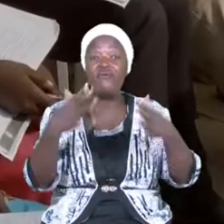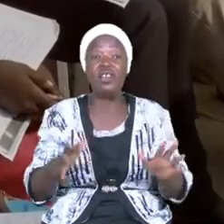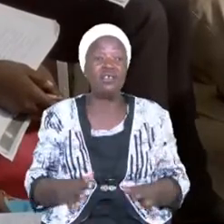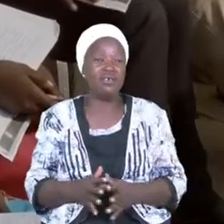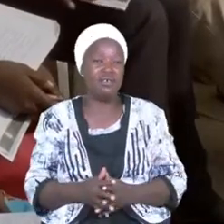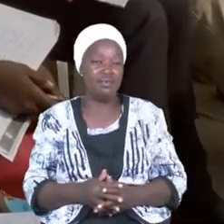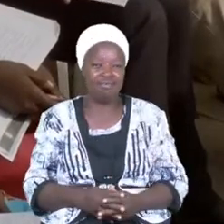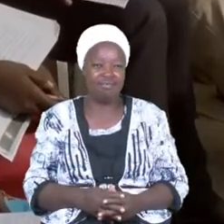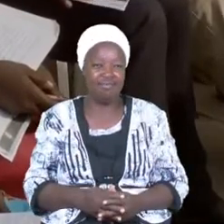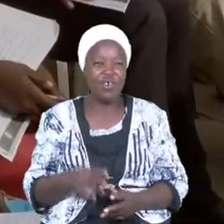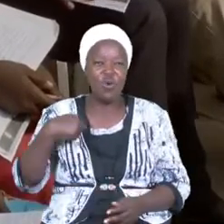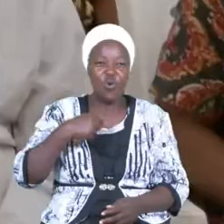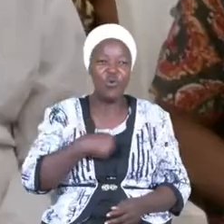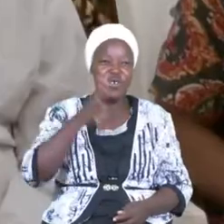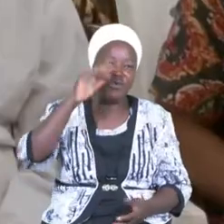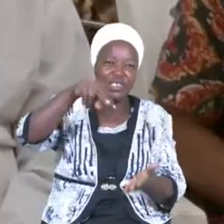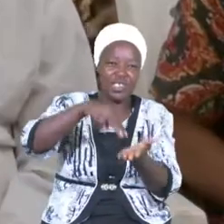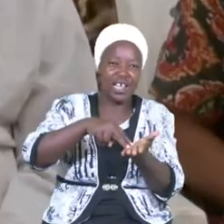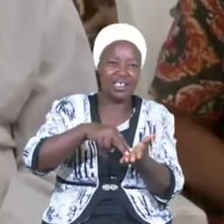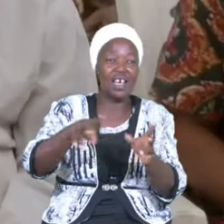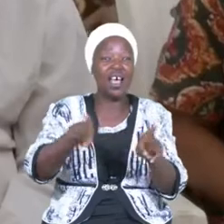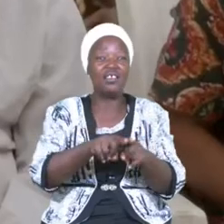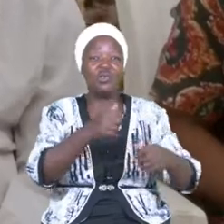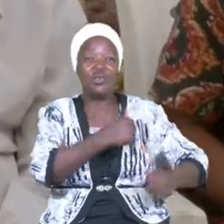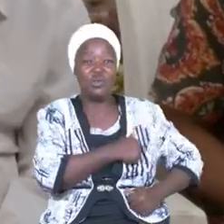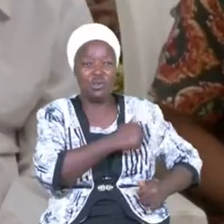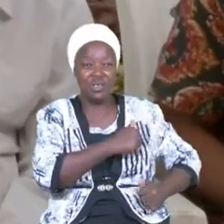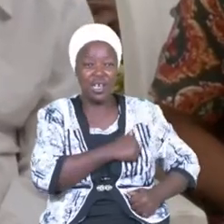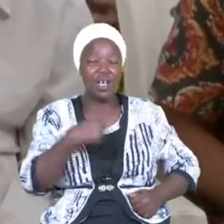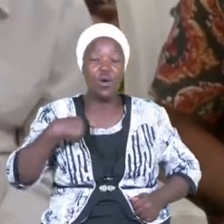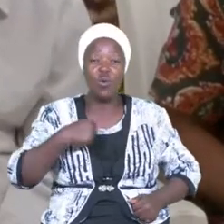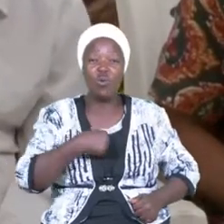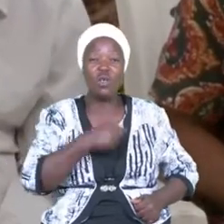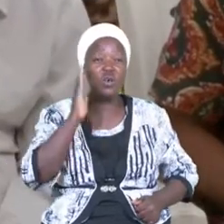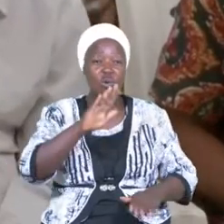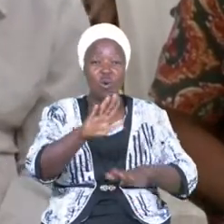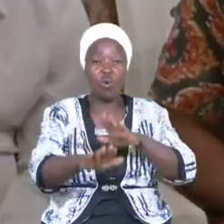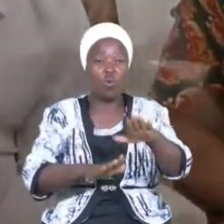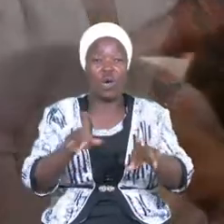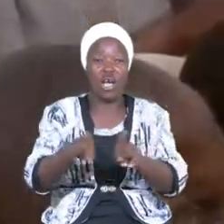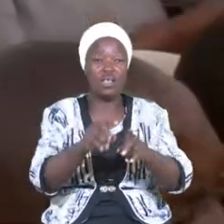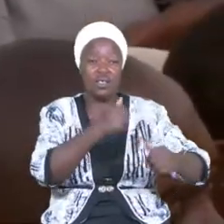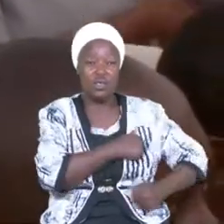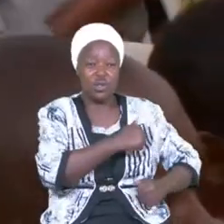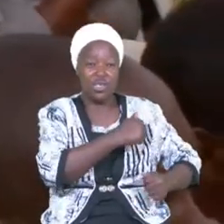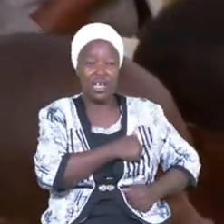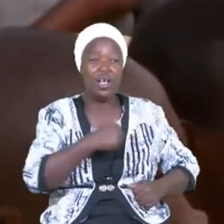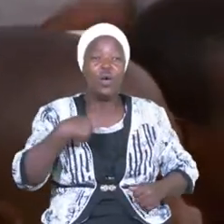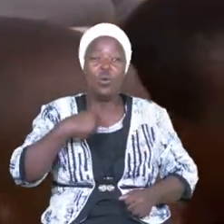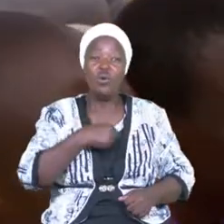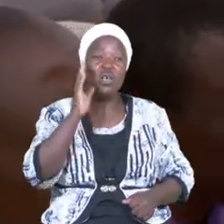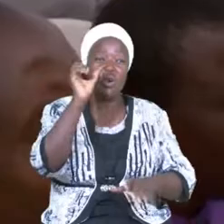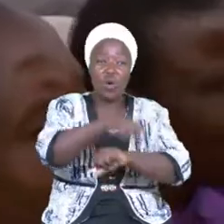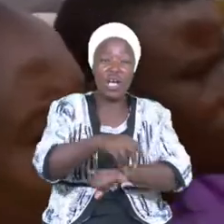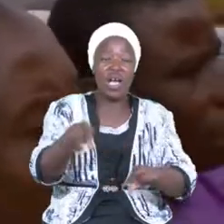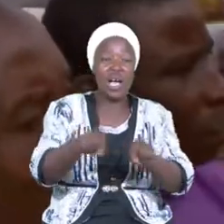We'll stand like soldiers. We'll walk like soldiers. We'll conquer like soldiers